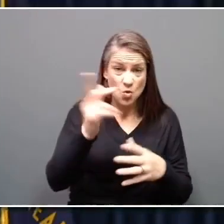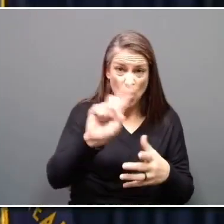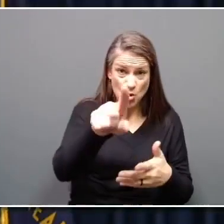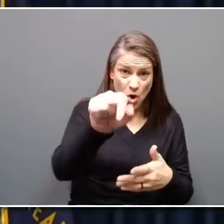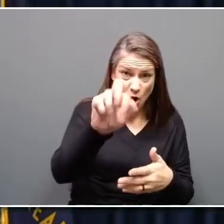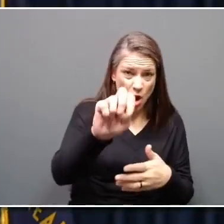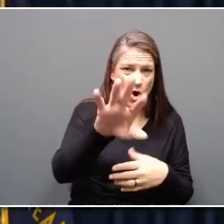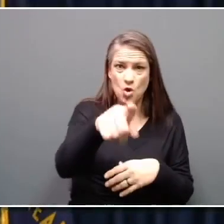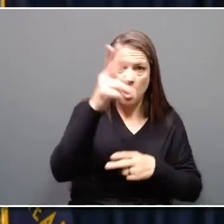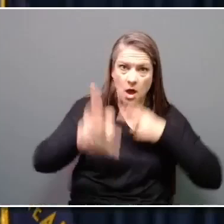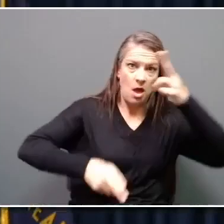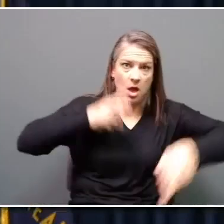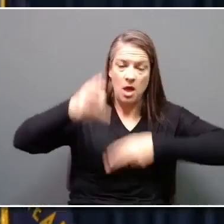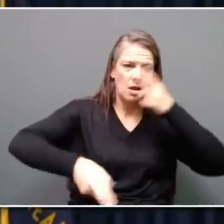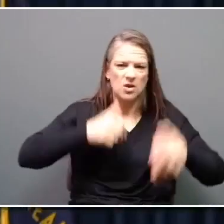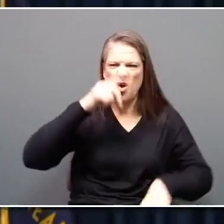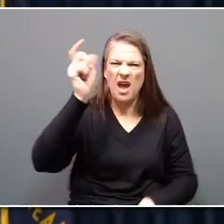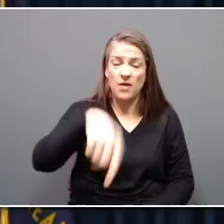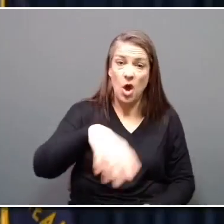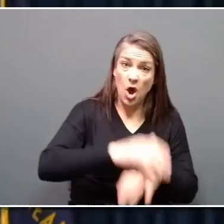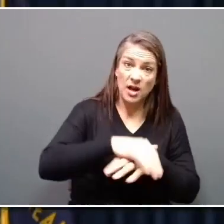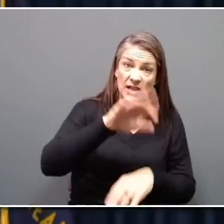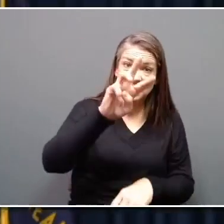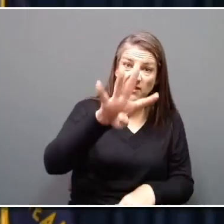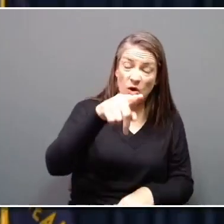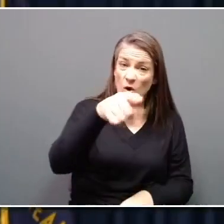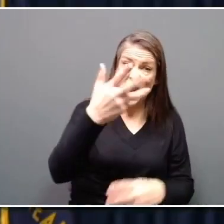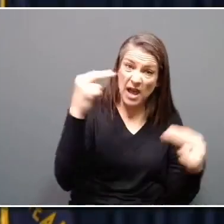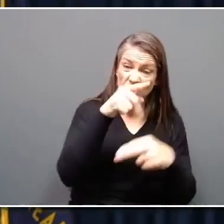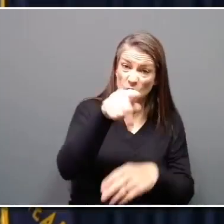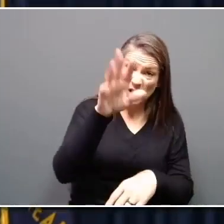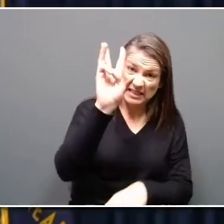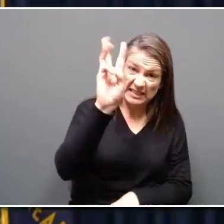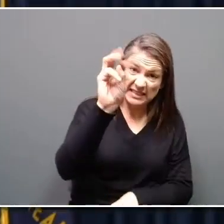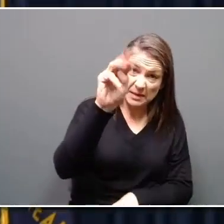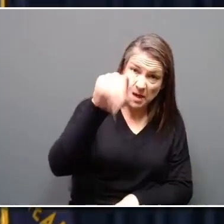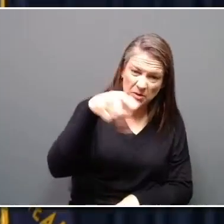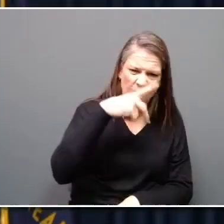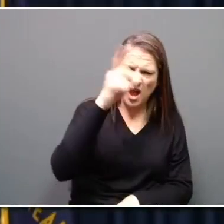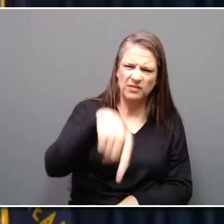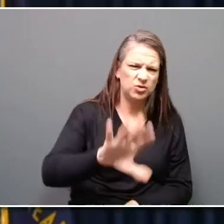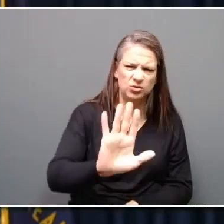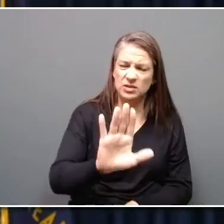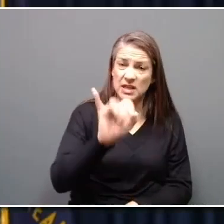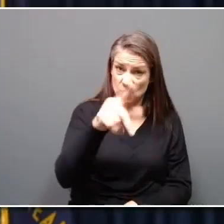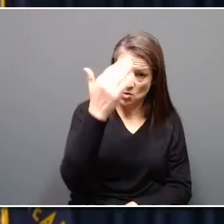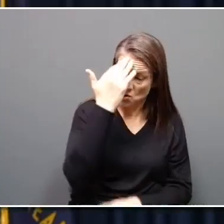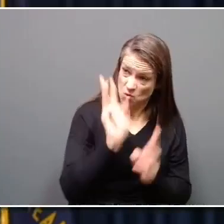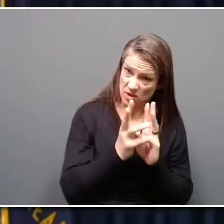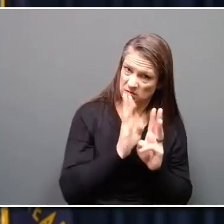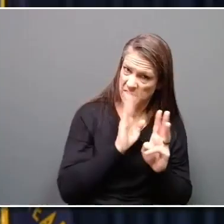need to be on the interstate going 60 if we have wintry weather that's hit, and if we know that we could have